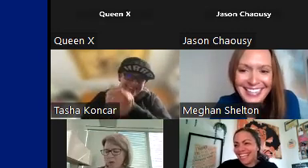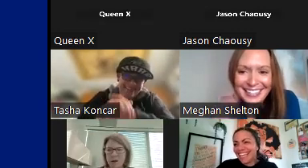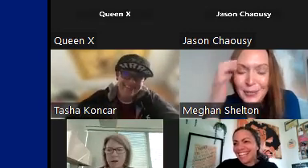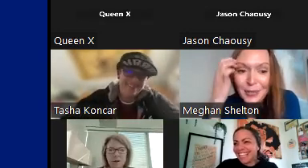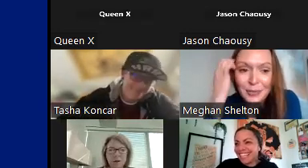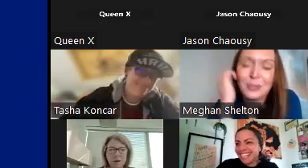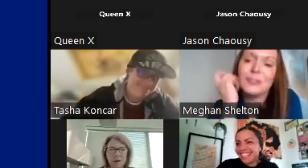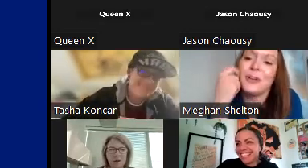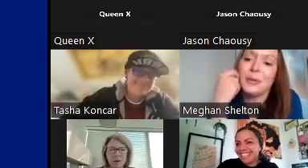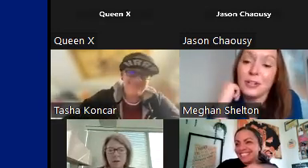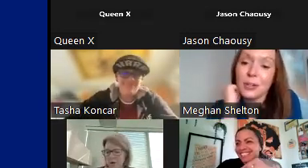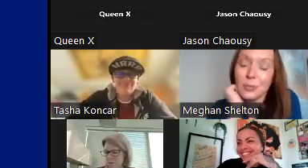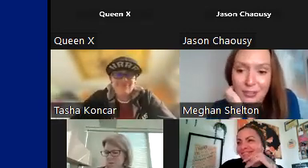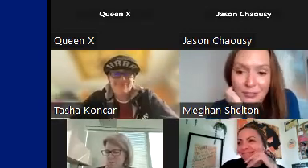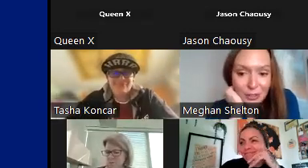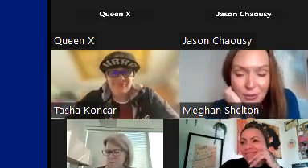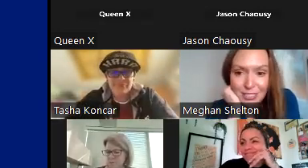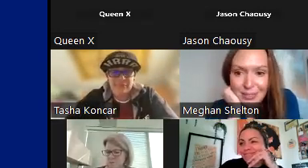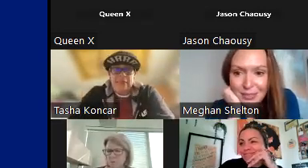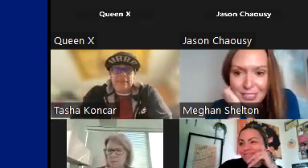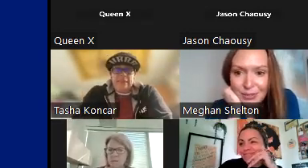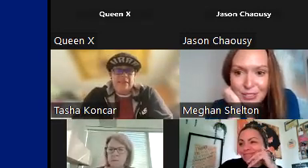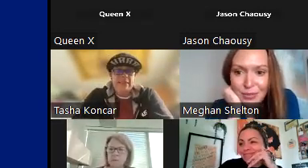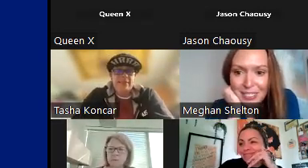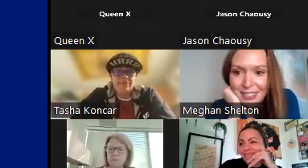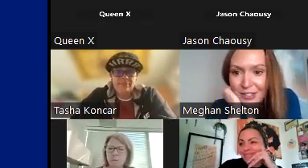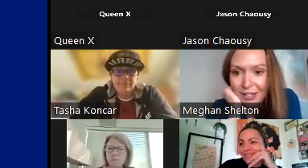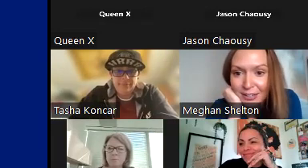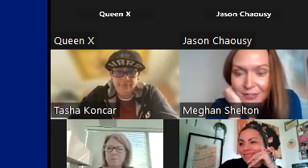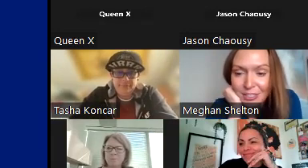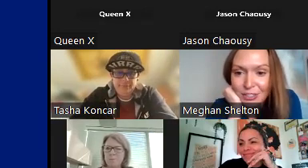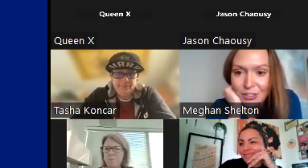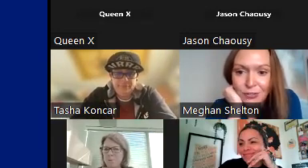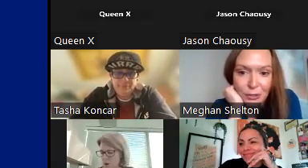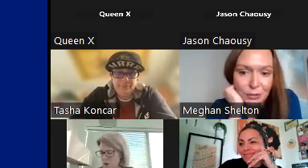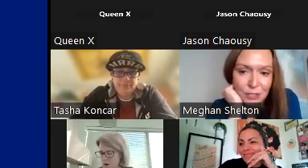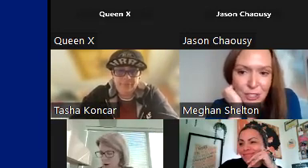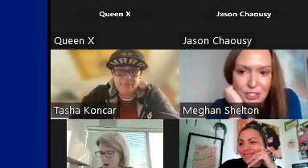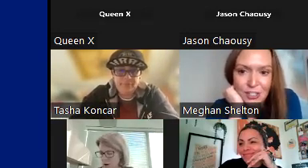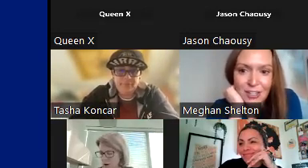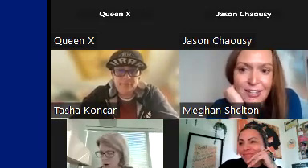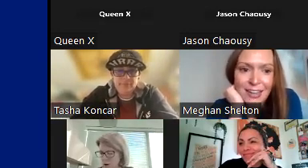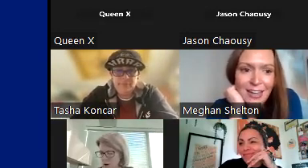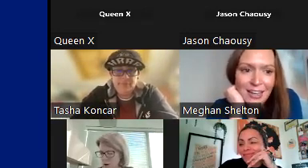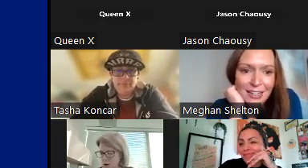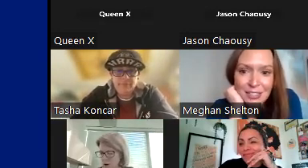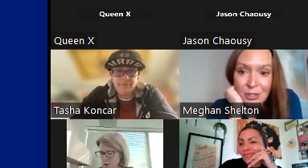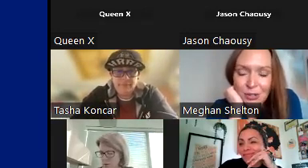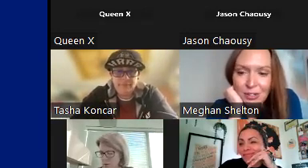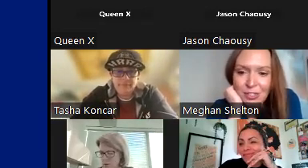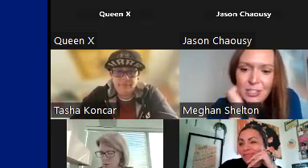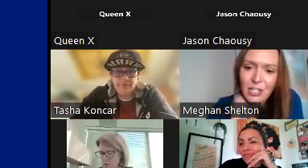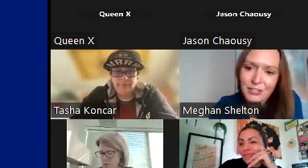Okay, then we will move forward with a vote. Please use the raise your hand feature to vote for Tasha